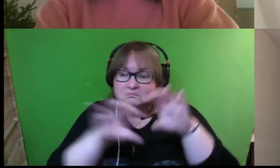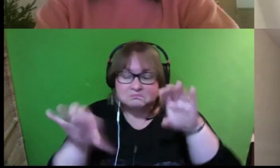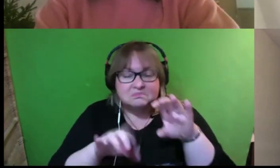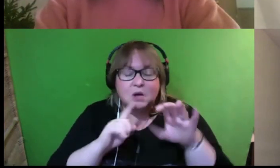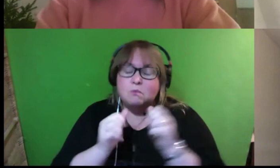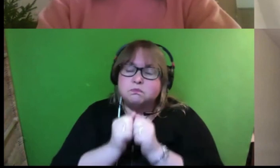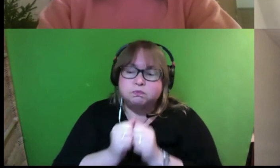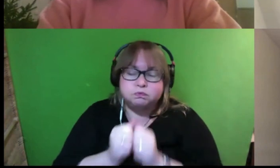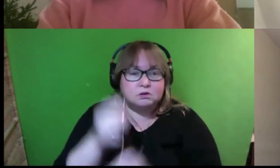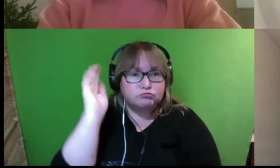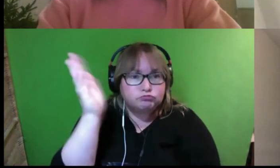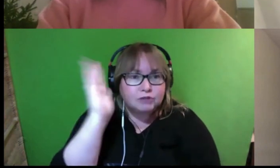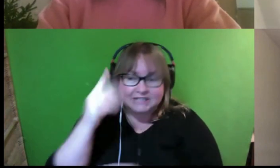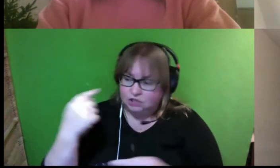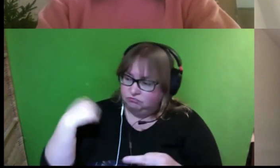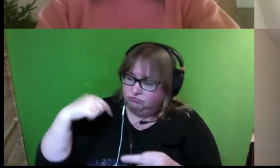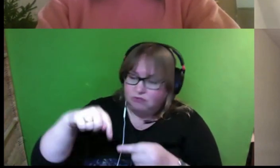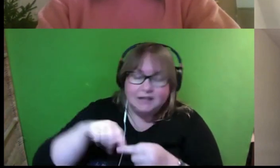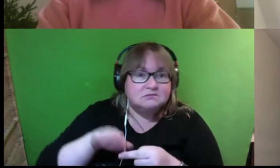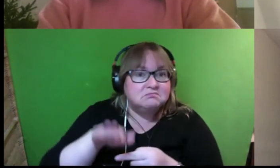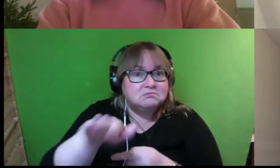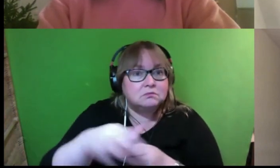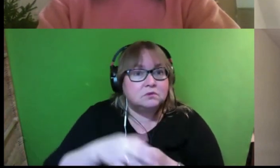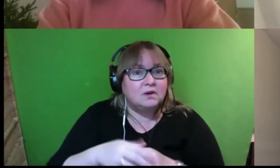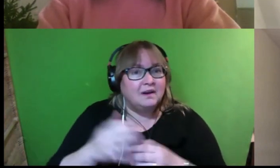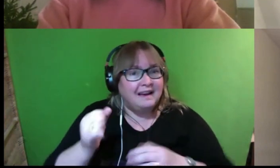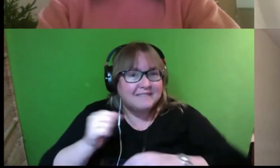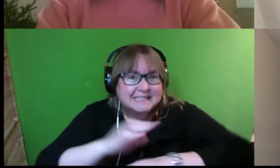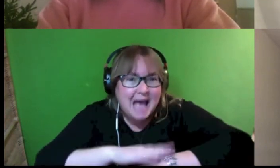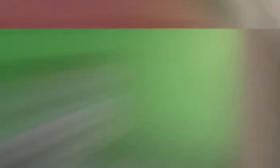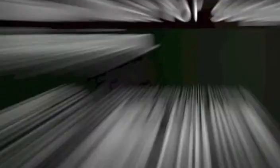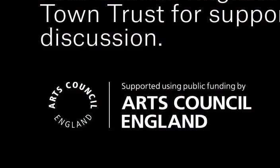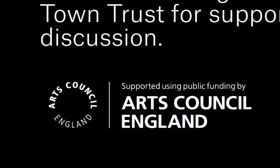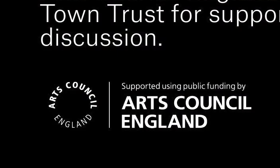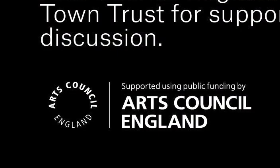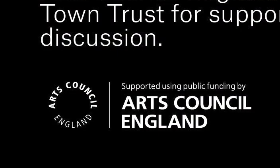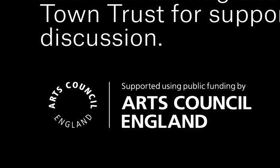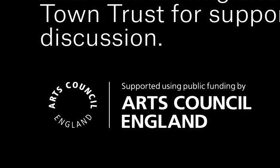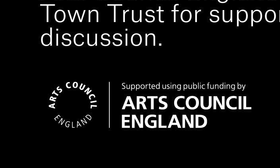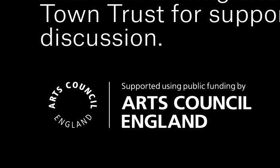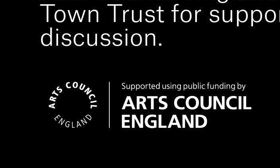whatever you if you have the time, it would be really great for to hear your feedback.